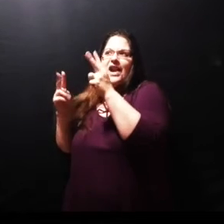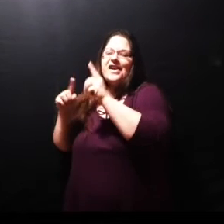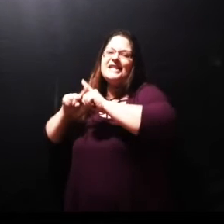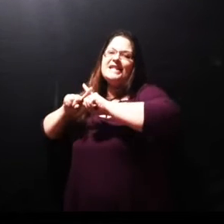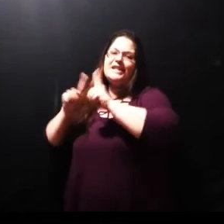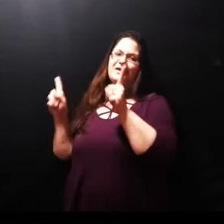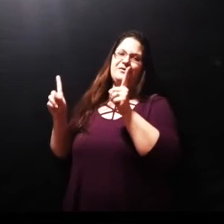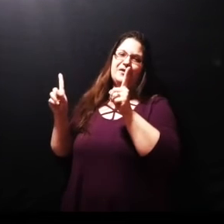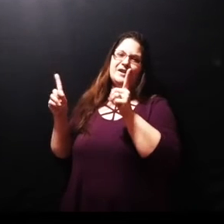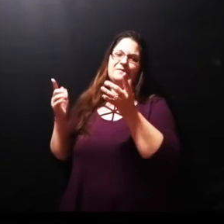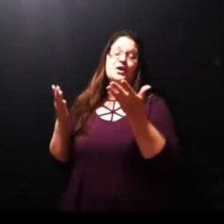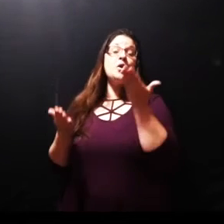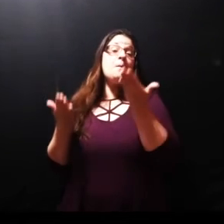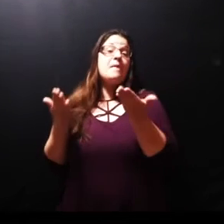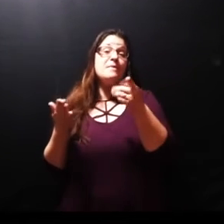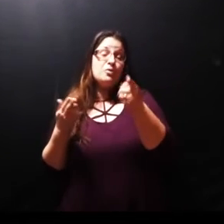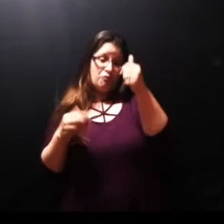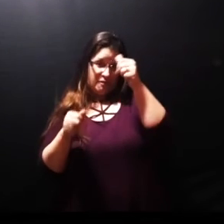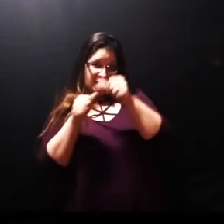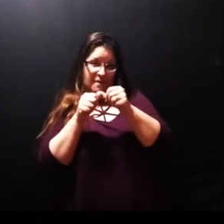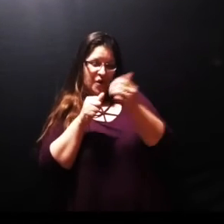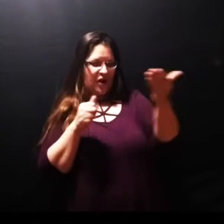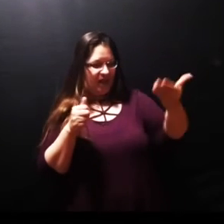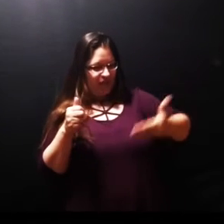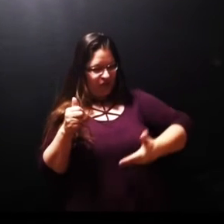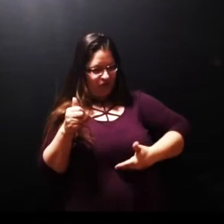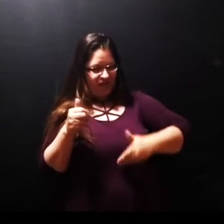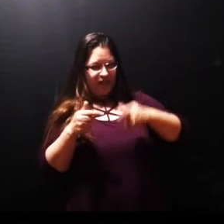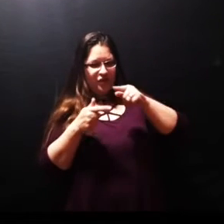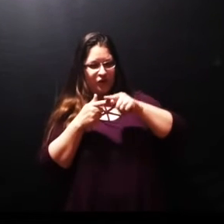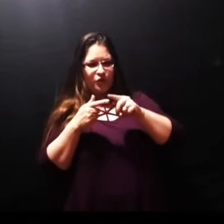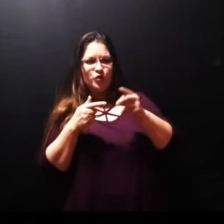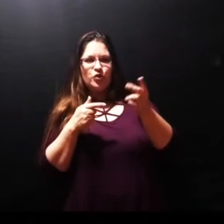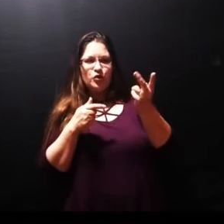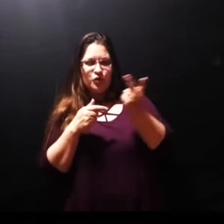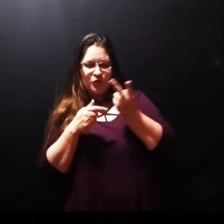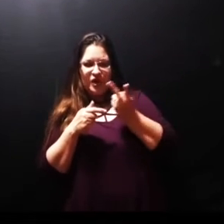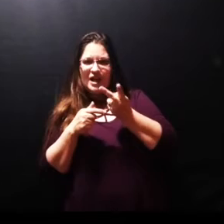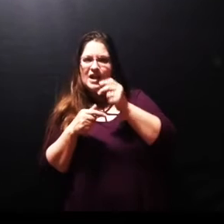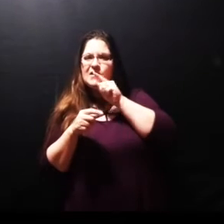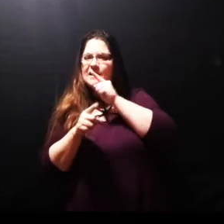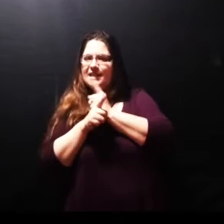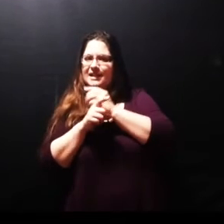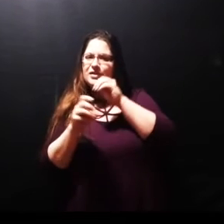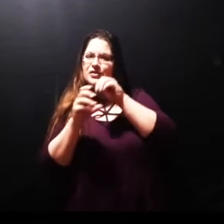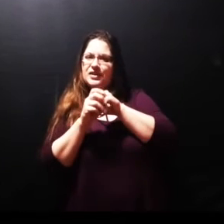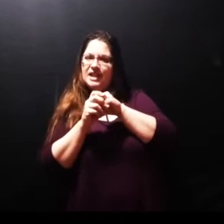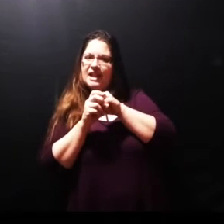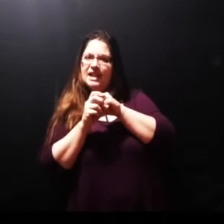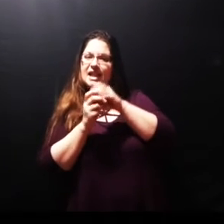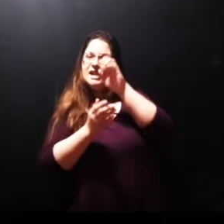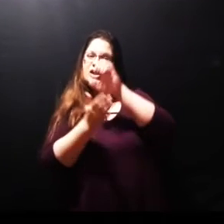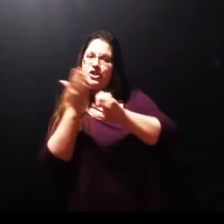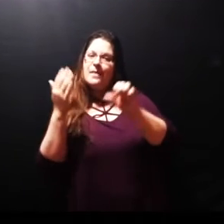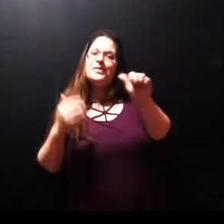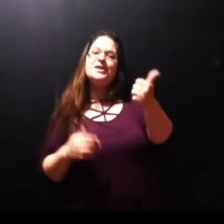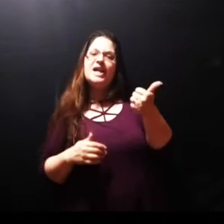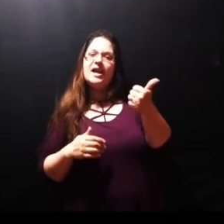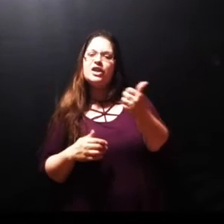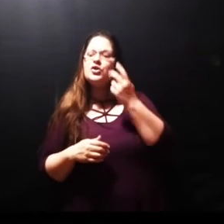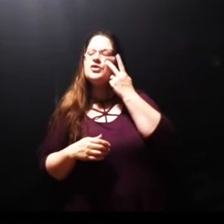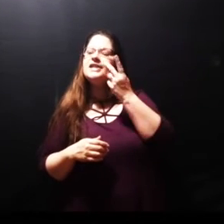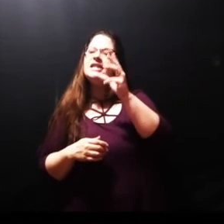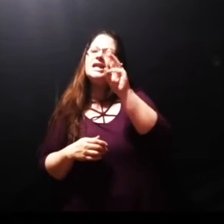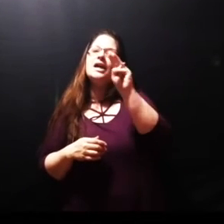introduction to Mary and Martha in Luke chapter 10 Jesus goes to their house and Martha is busy she's busy